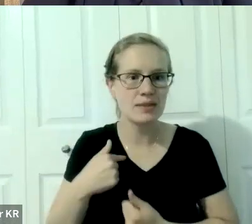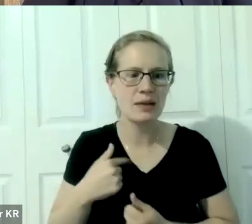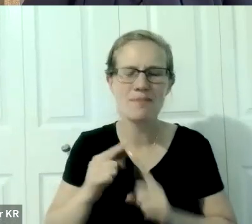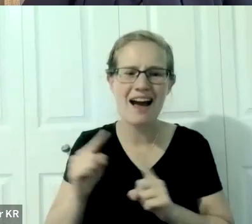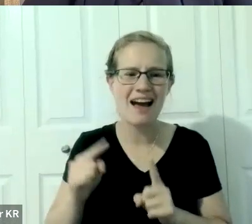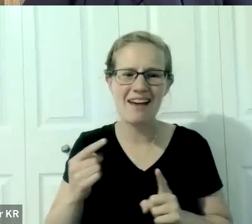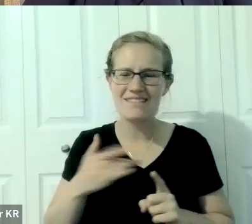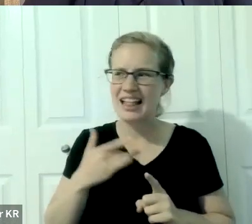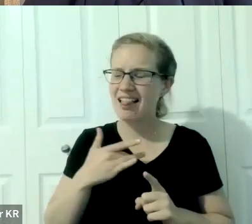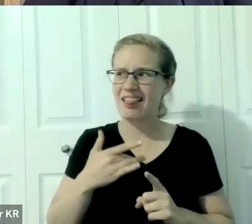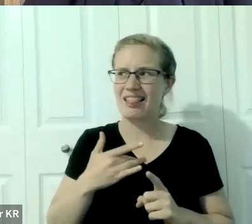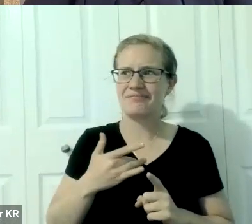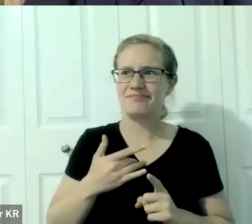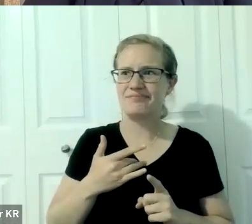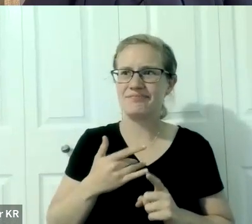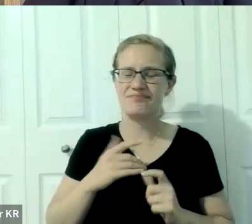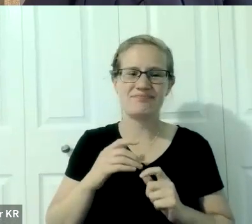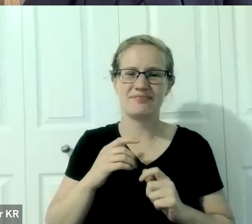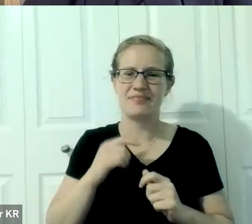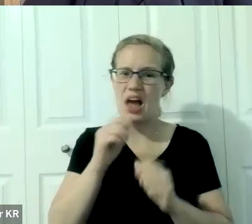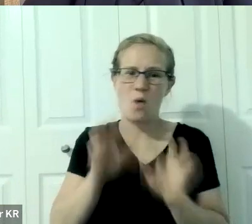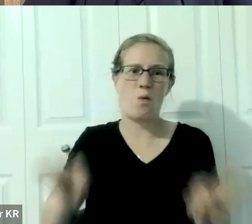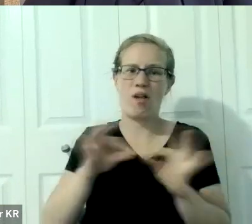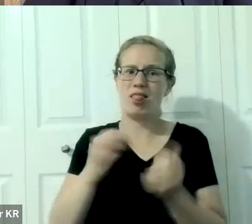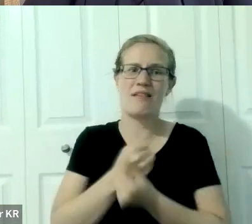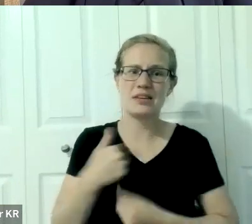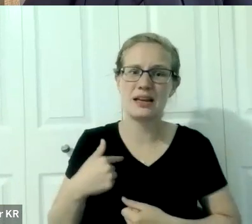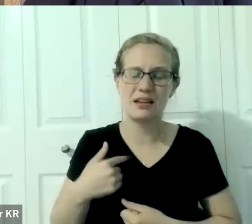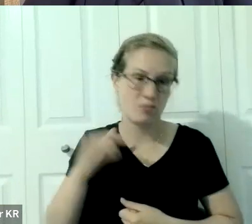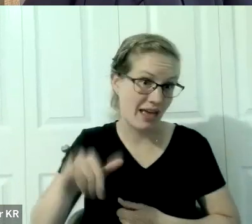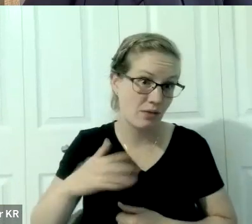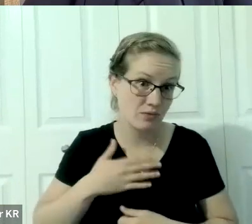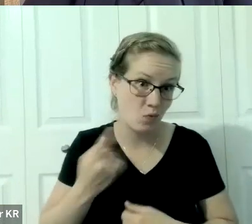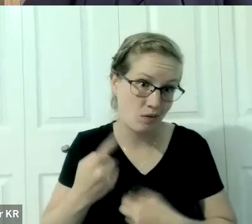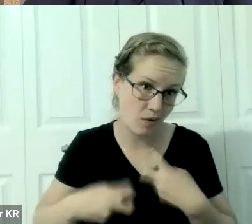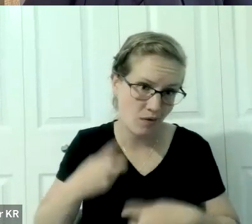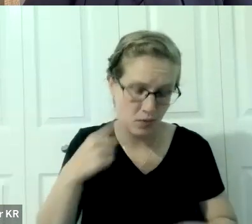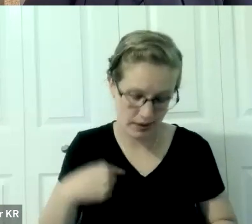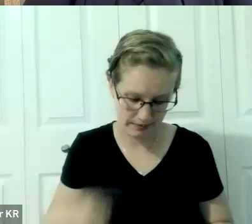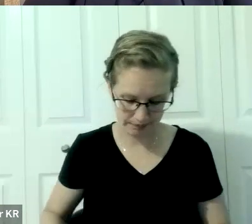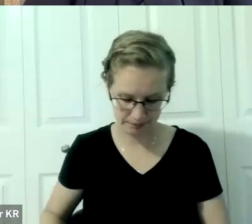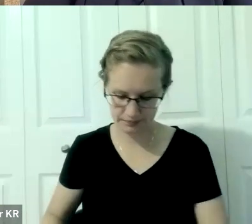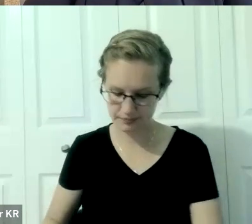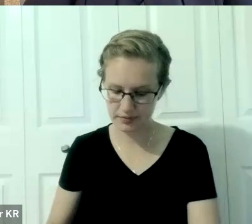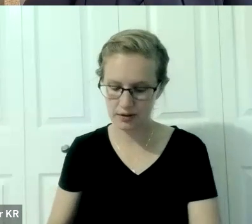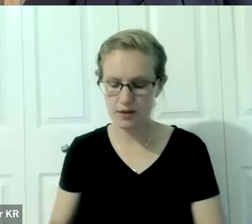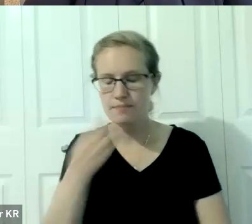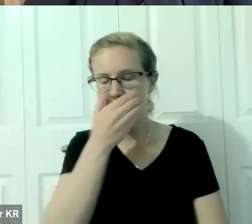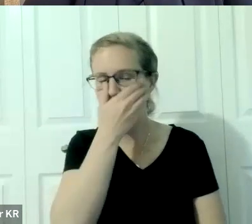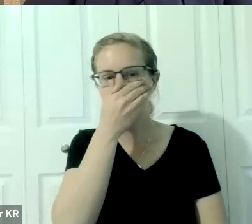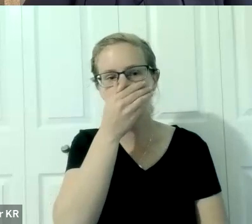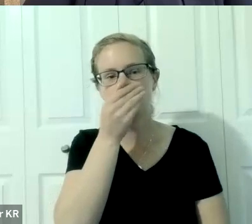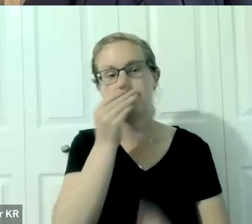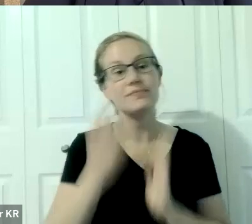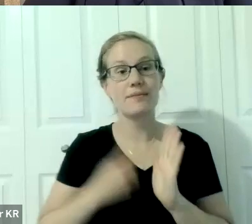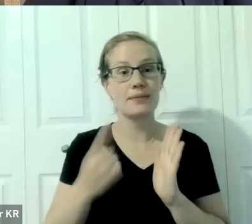I didn't feel like I was worth loving. So that was a problem. So sometimes the best thing